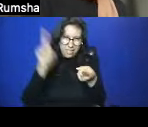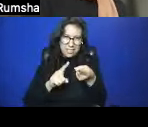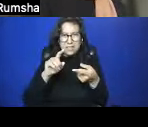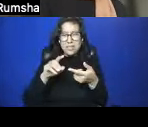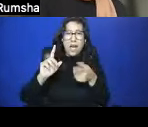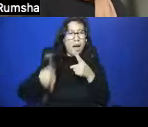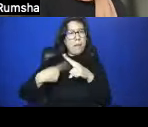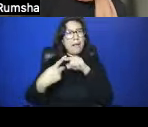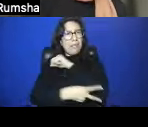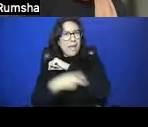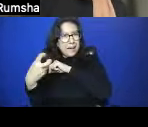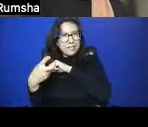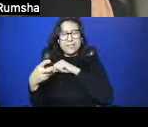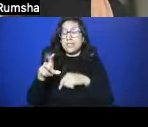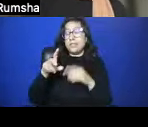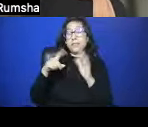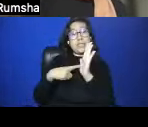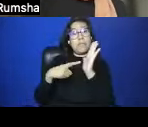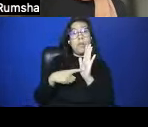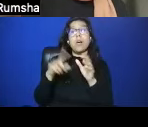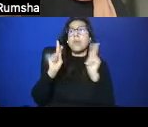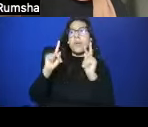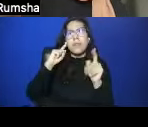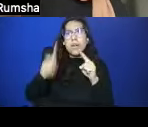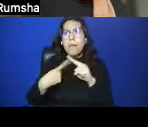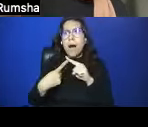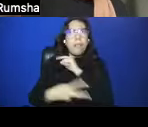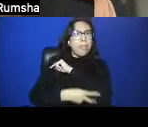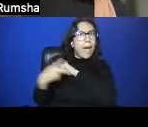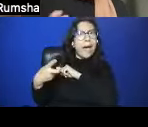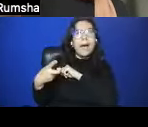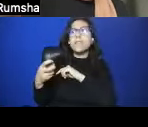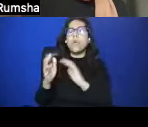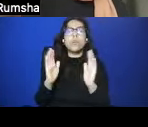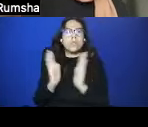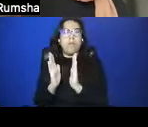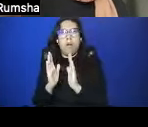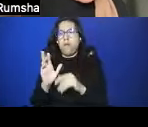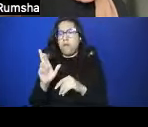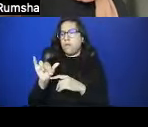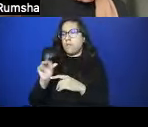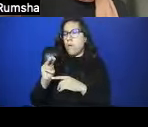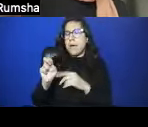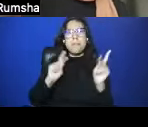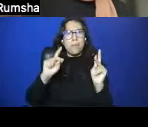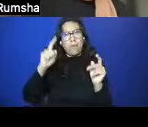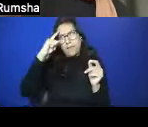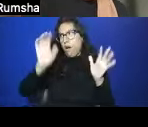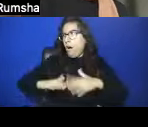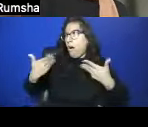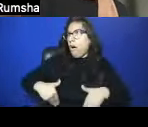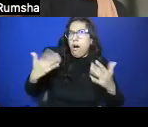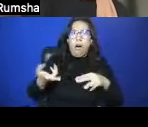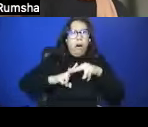stories like drugstore theft or other small crimes, it distorts their understanding of safety in their community and